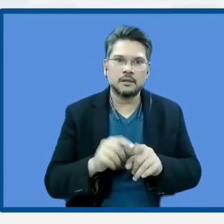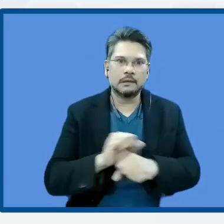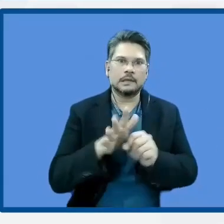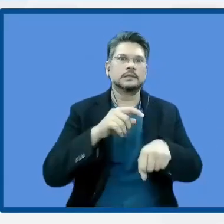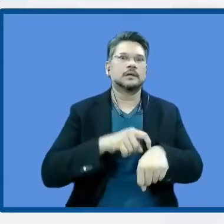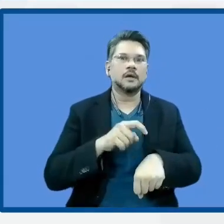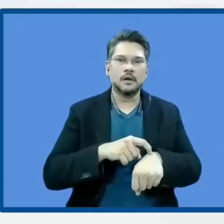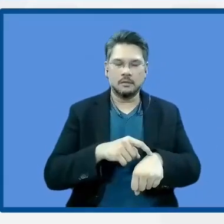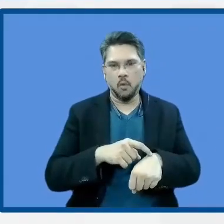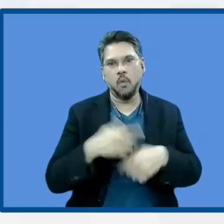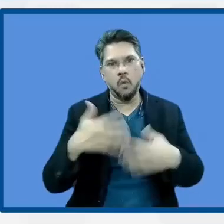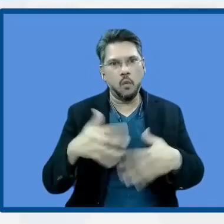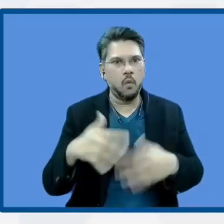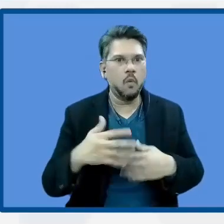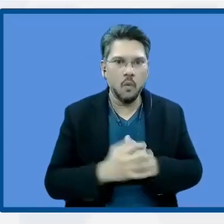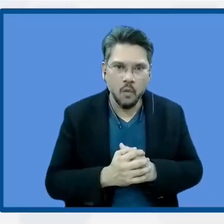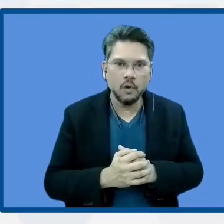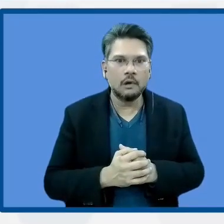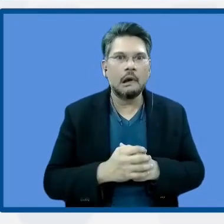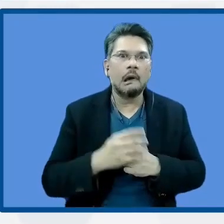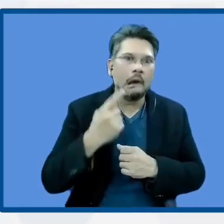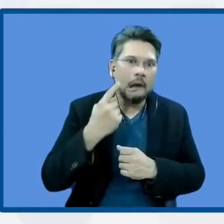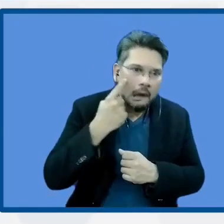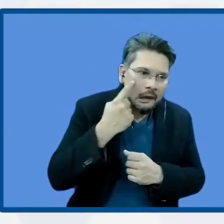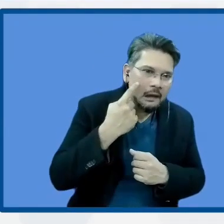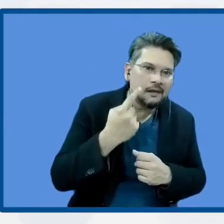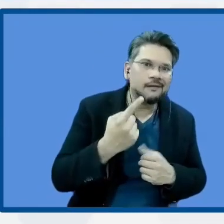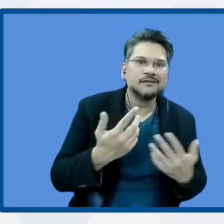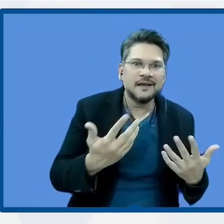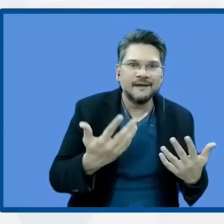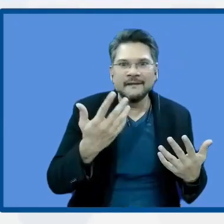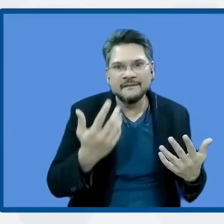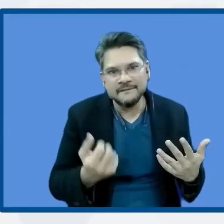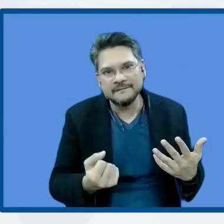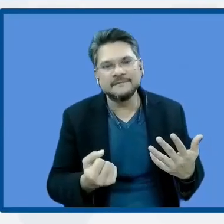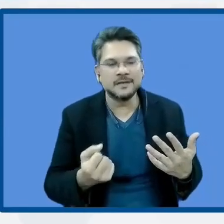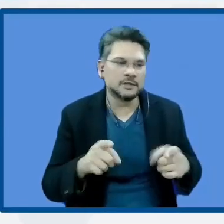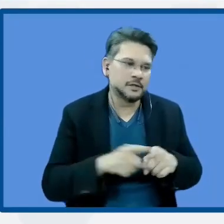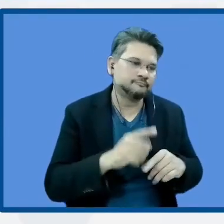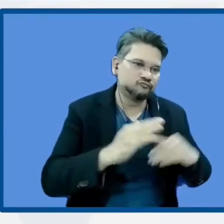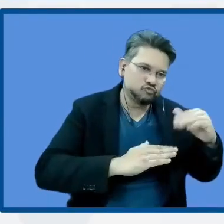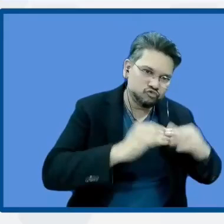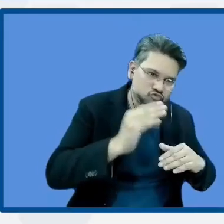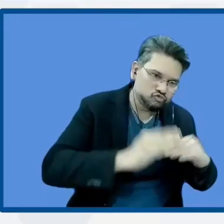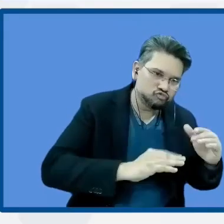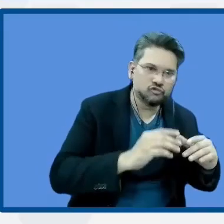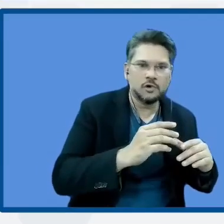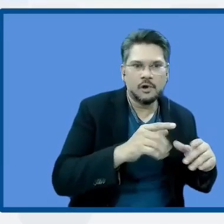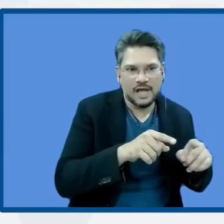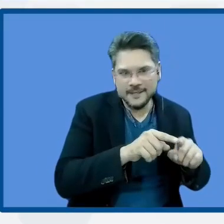that precisely there are conditions, structural conditions of